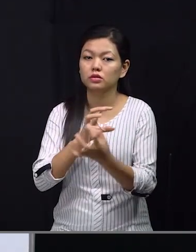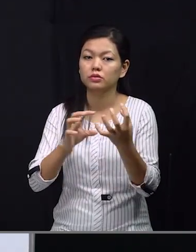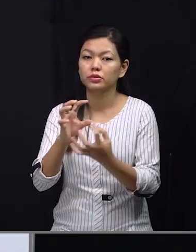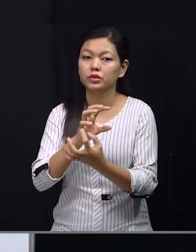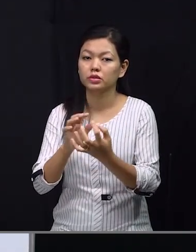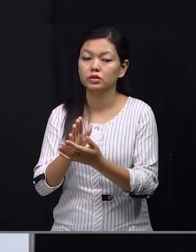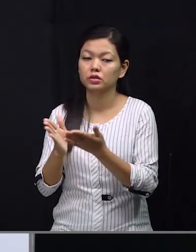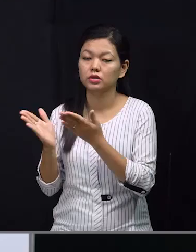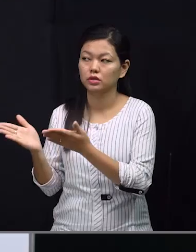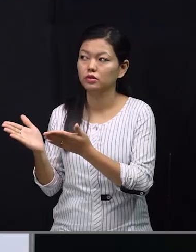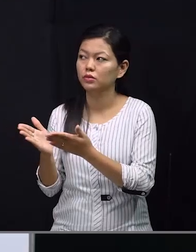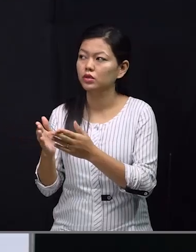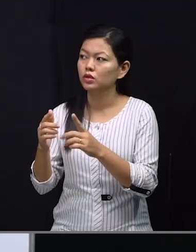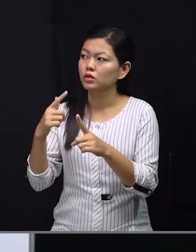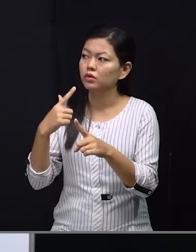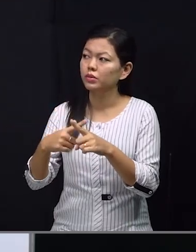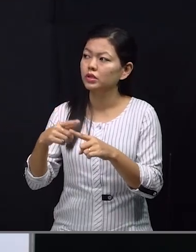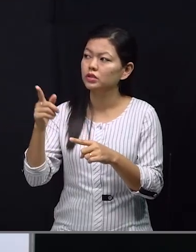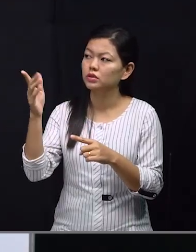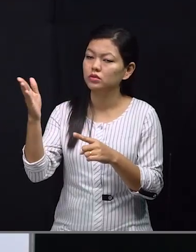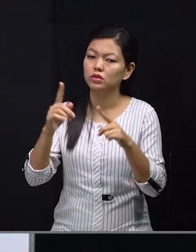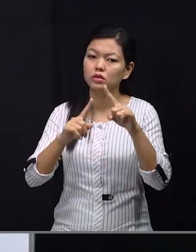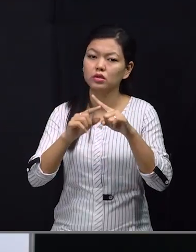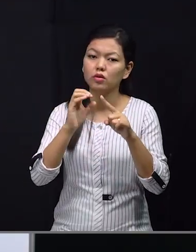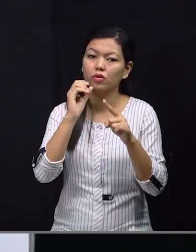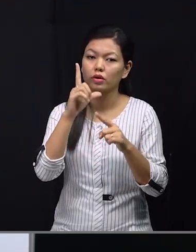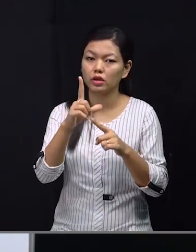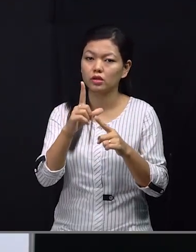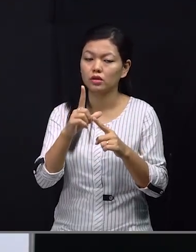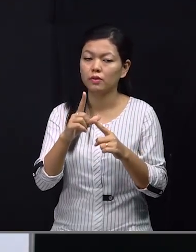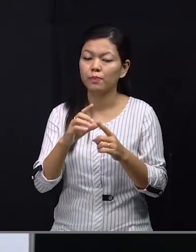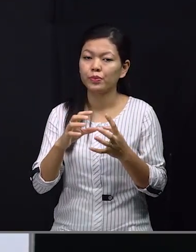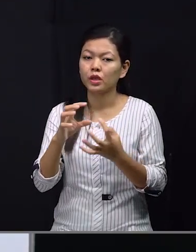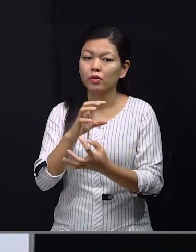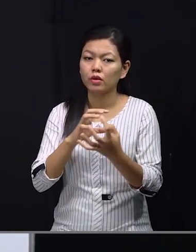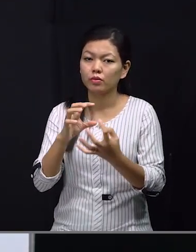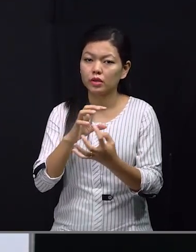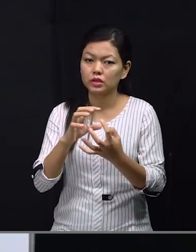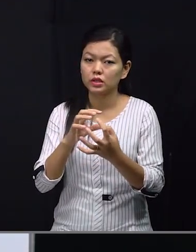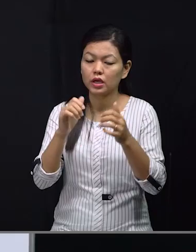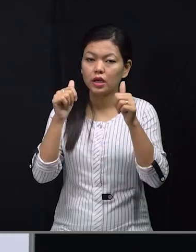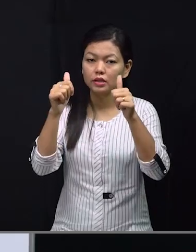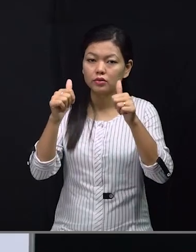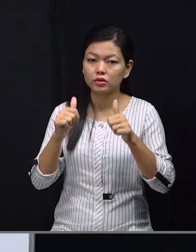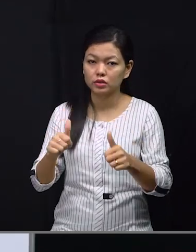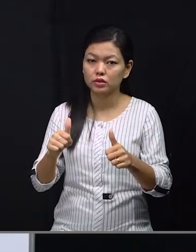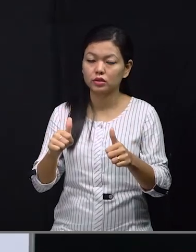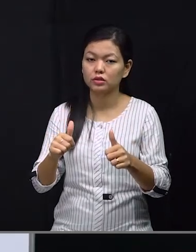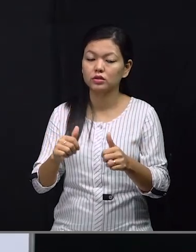reacting with chlorine, we get O2 chlorotoluene